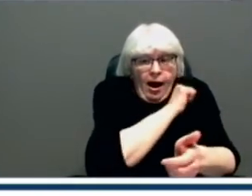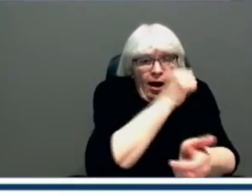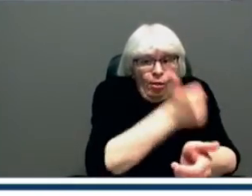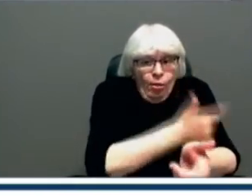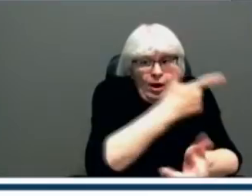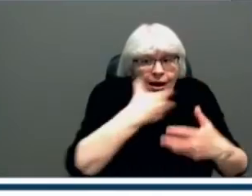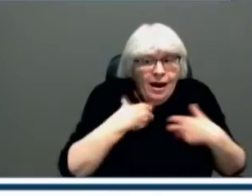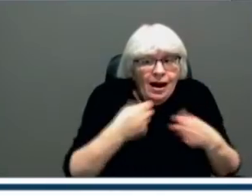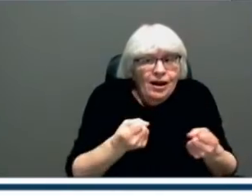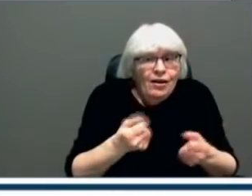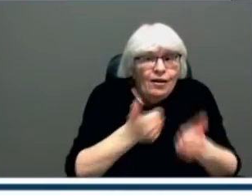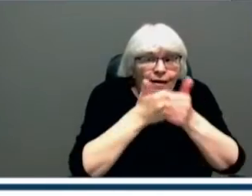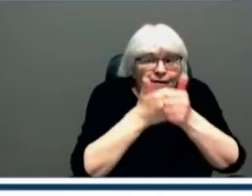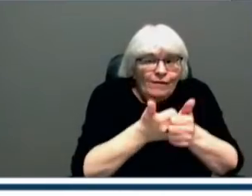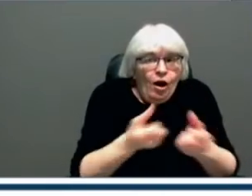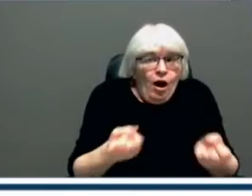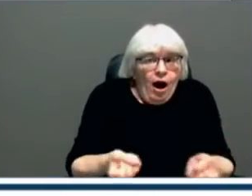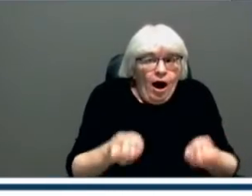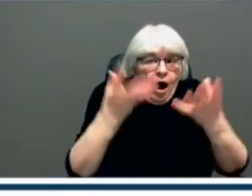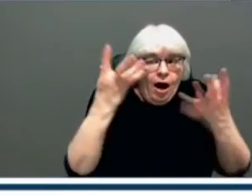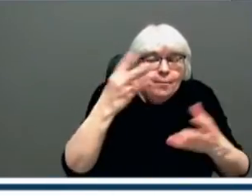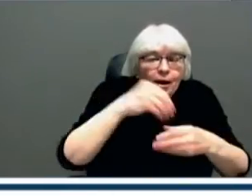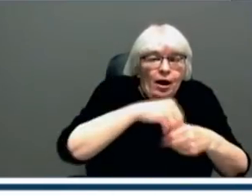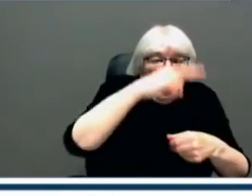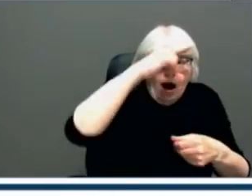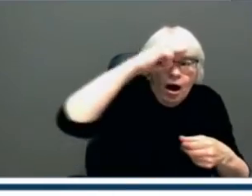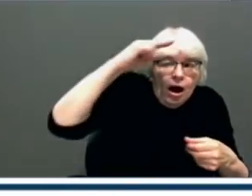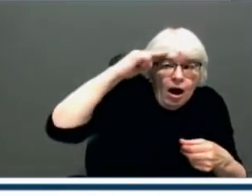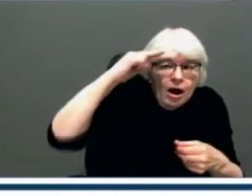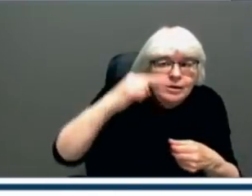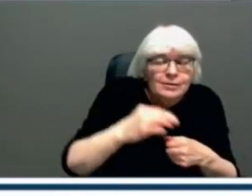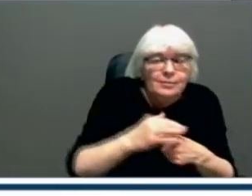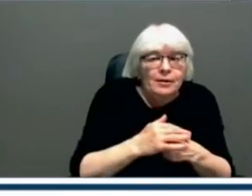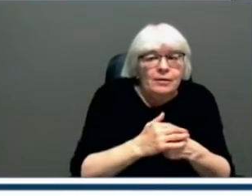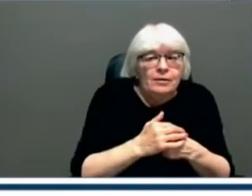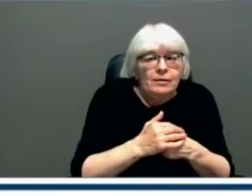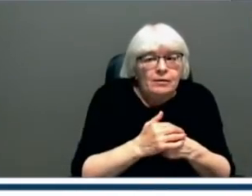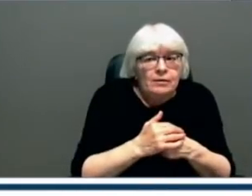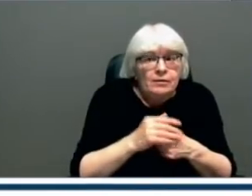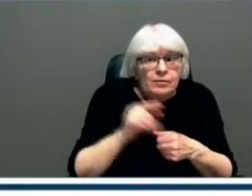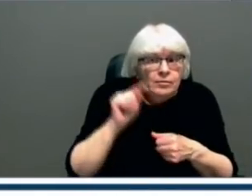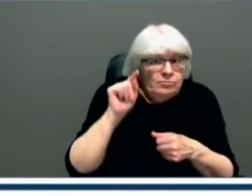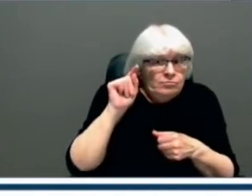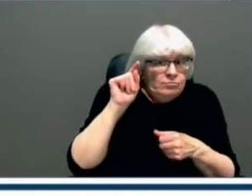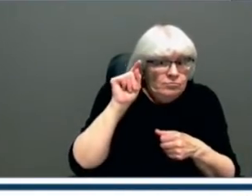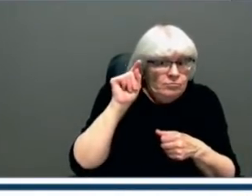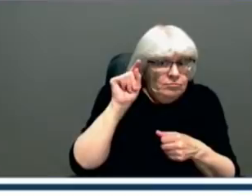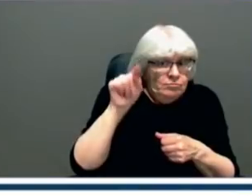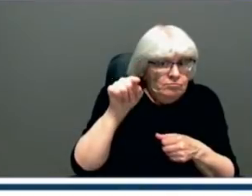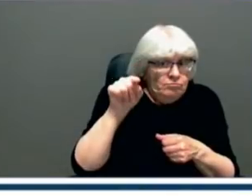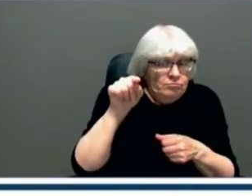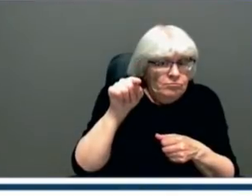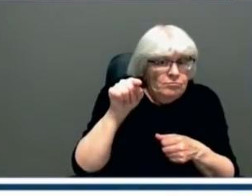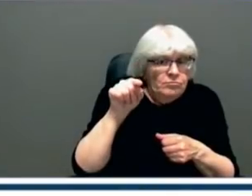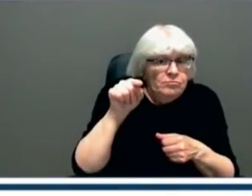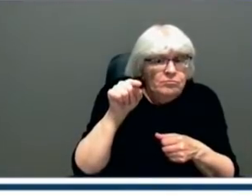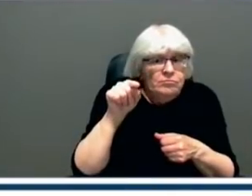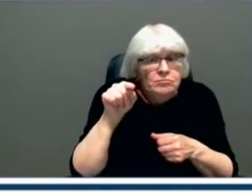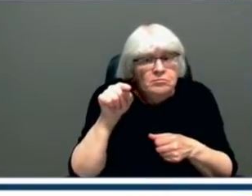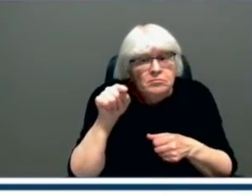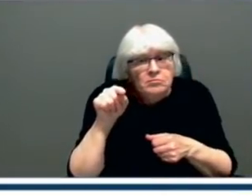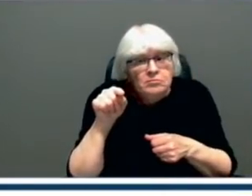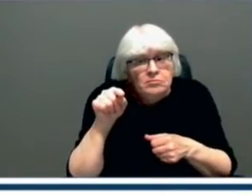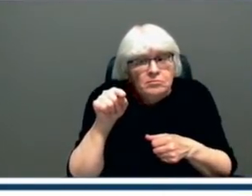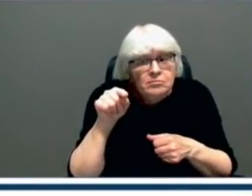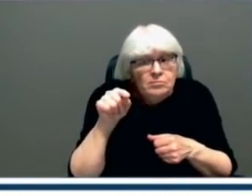and hospitalization numbers. As I said, you could make some predictions around